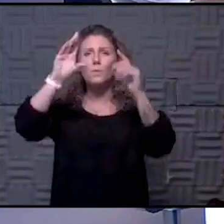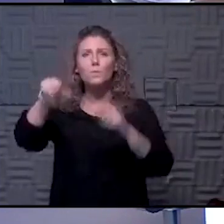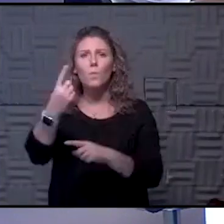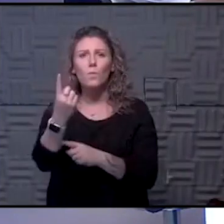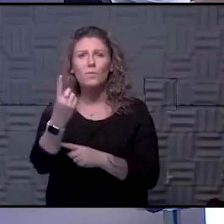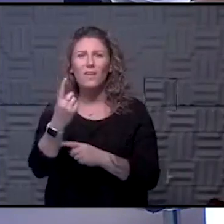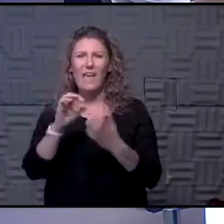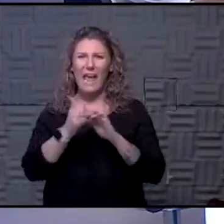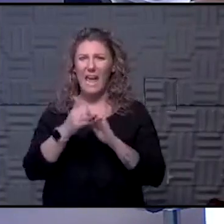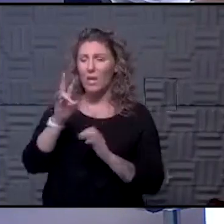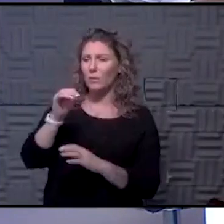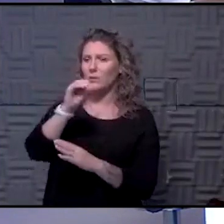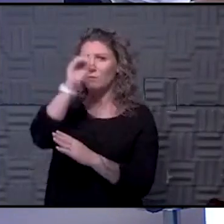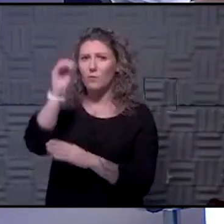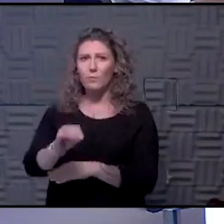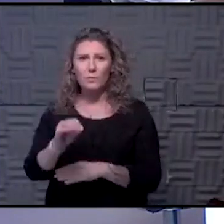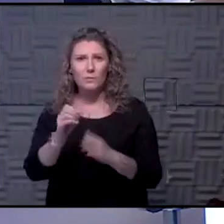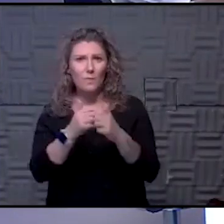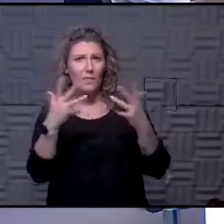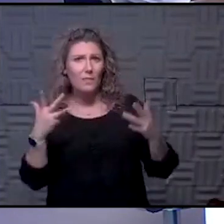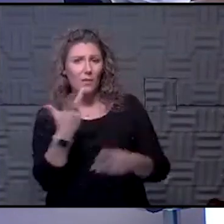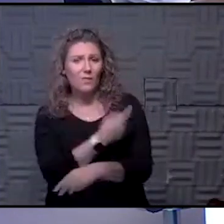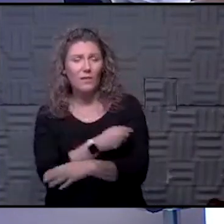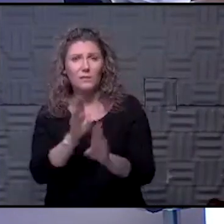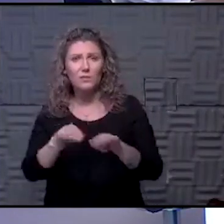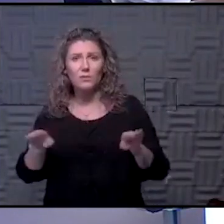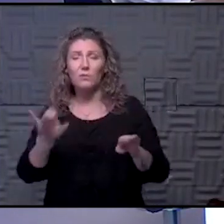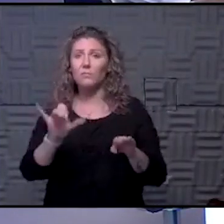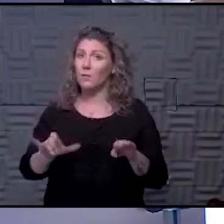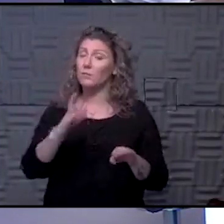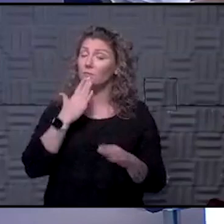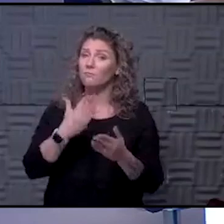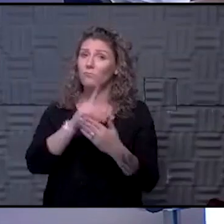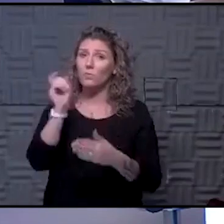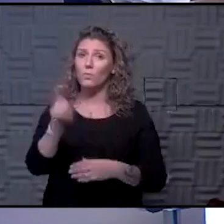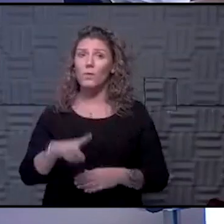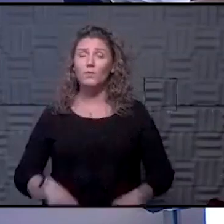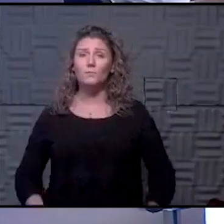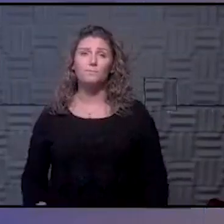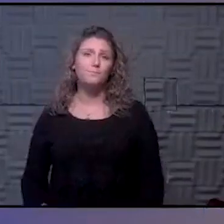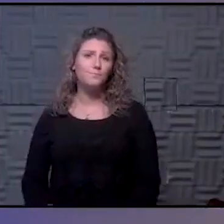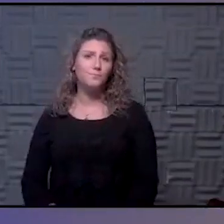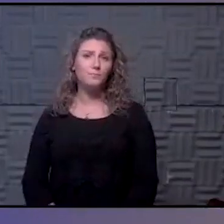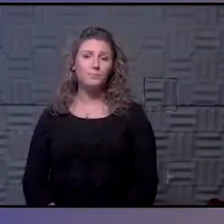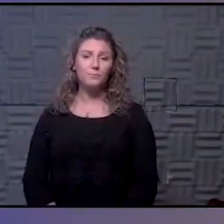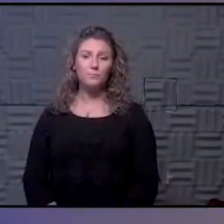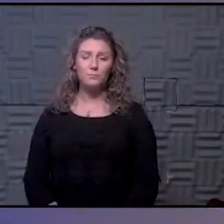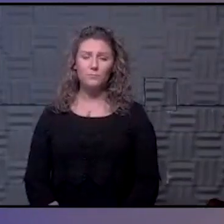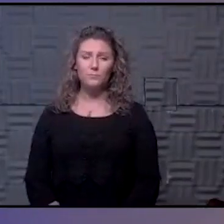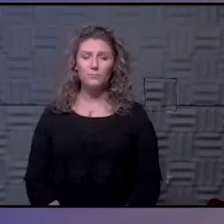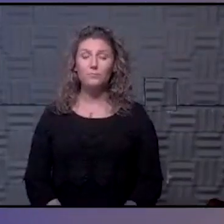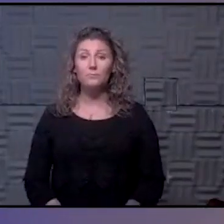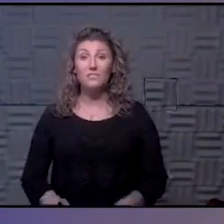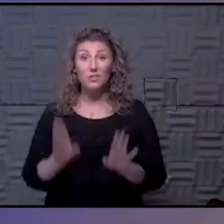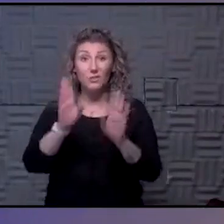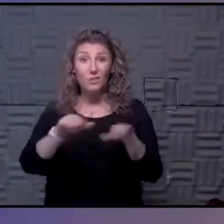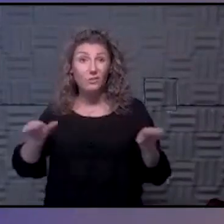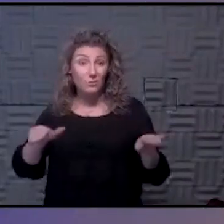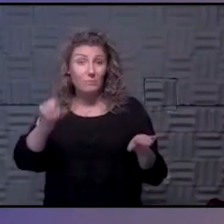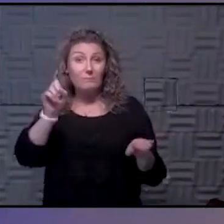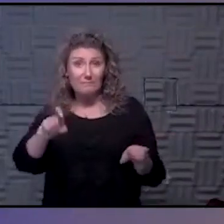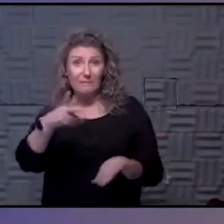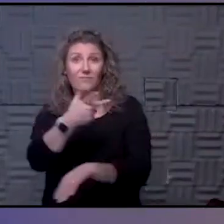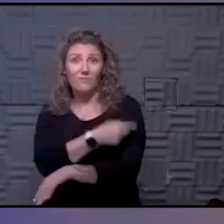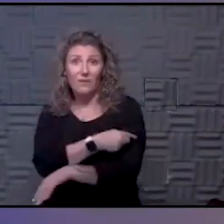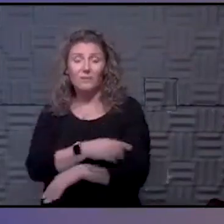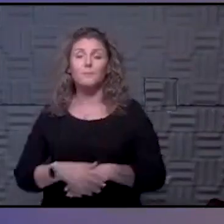kids? Mm-hmm. Yeah, I mean, that's a reasonable question. We need to vaccinate children. We